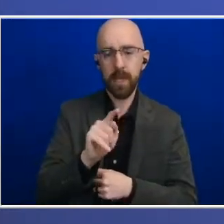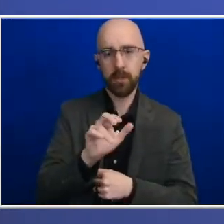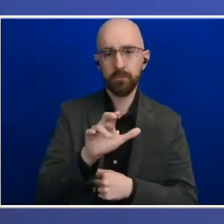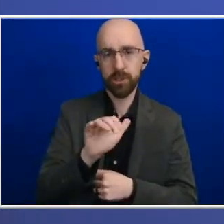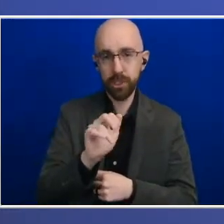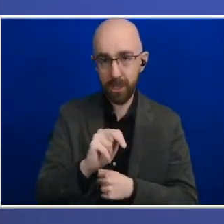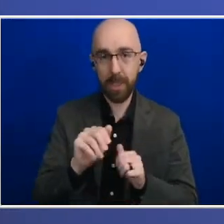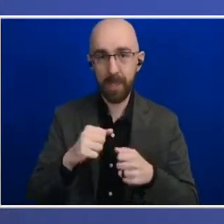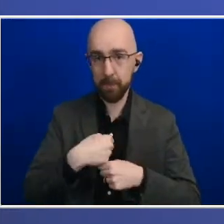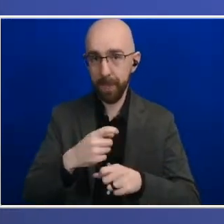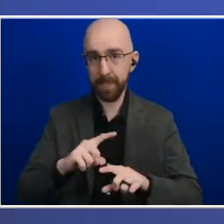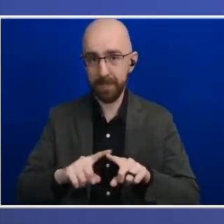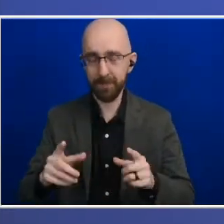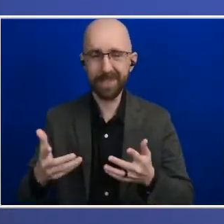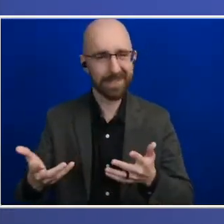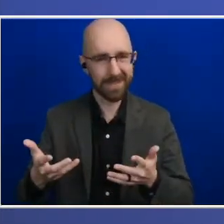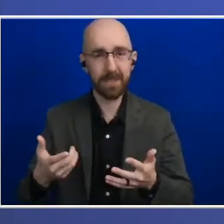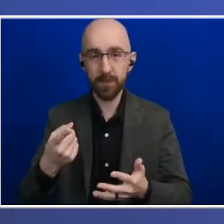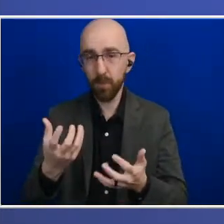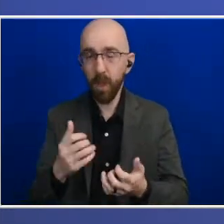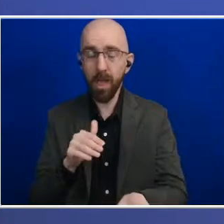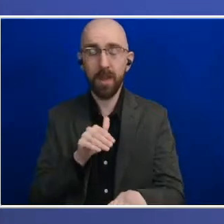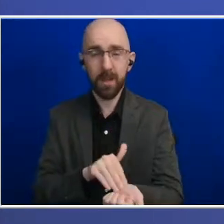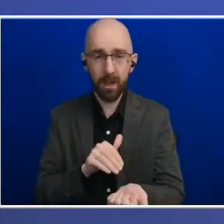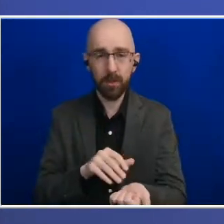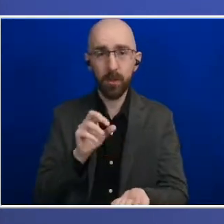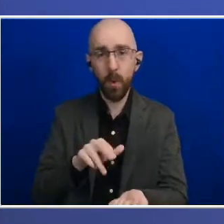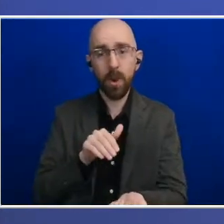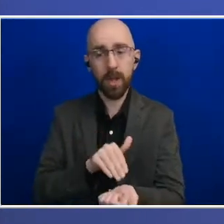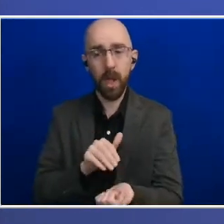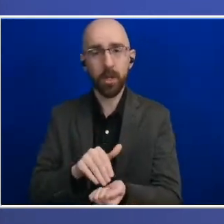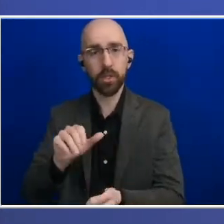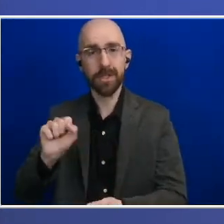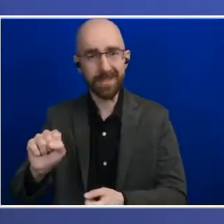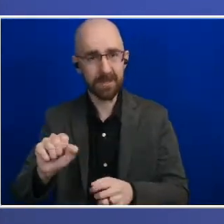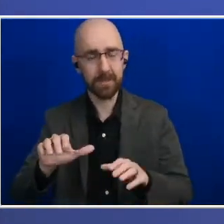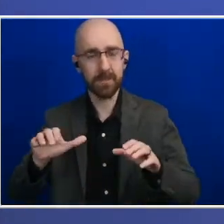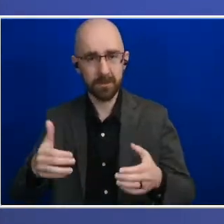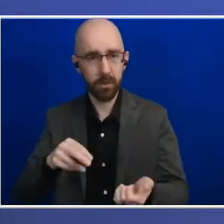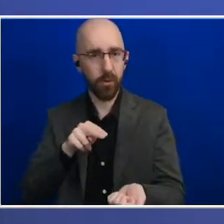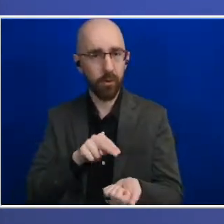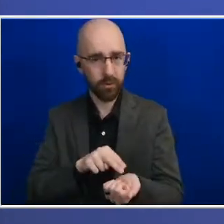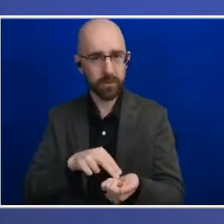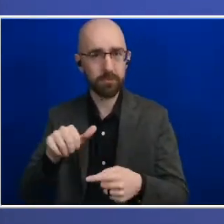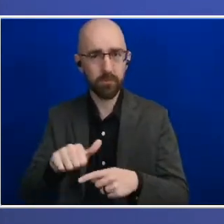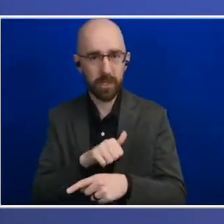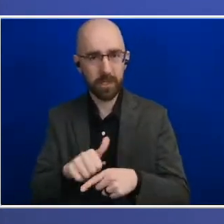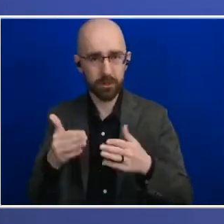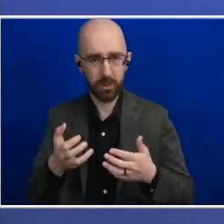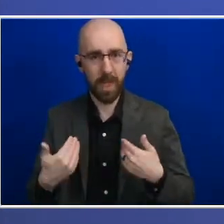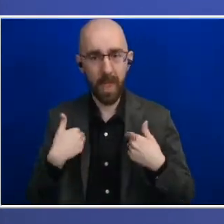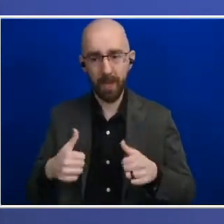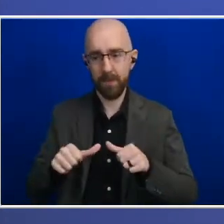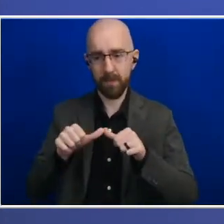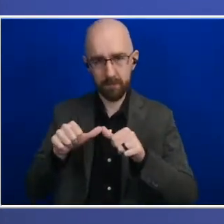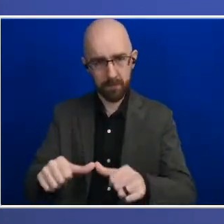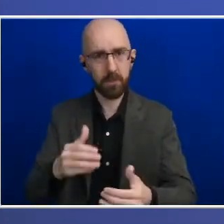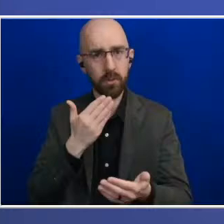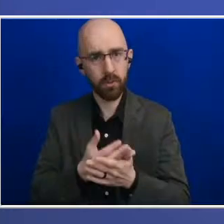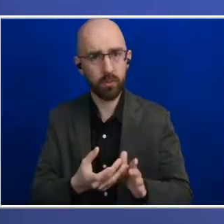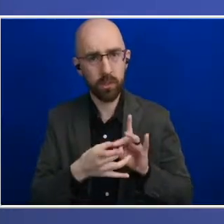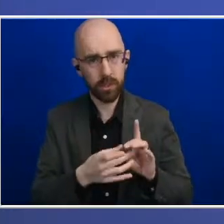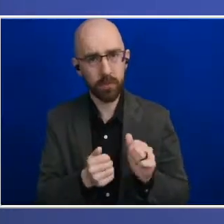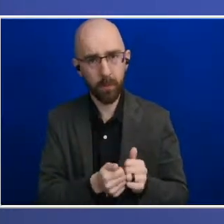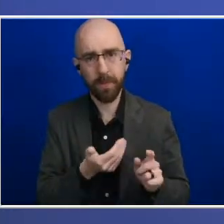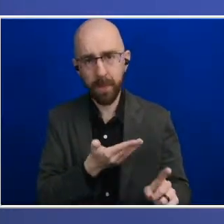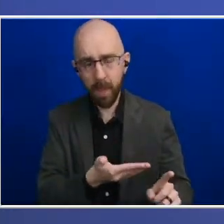to have is a physician or a nurse practitioner with whom you have a good ongoing relationship. And if you start experiencing some